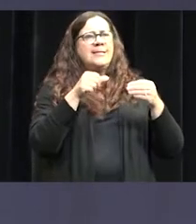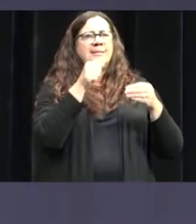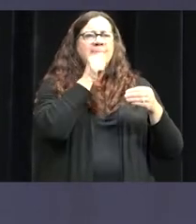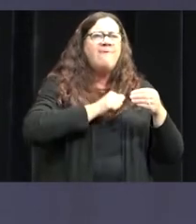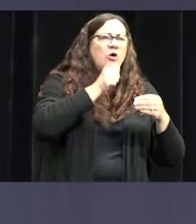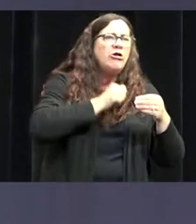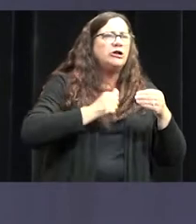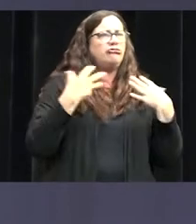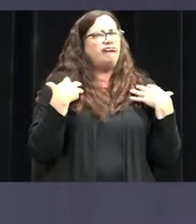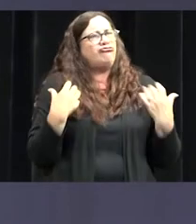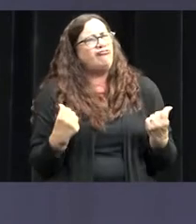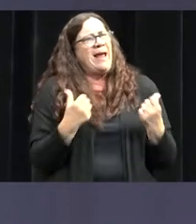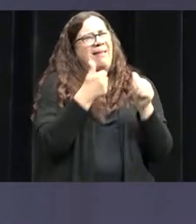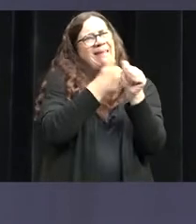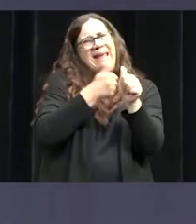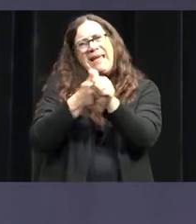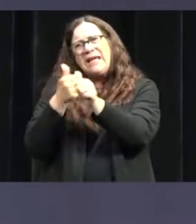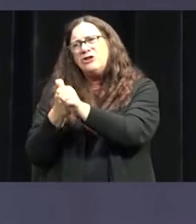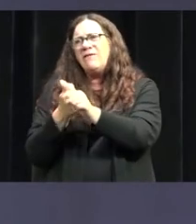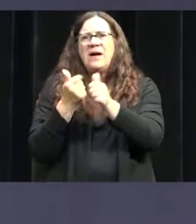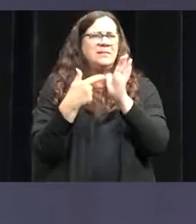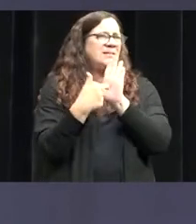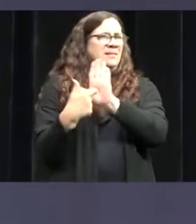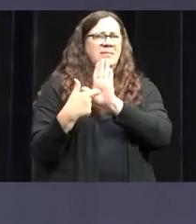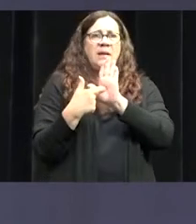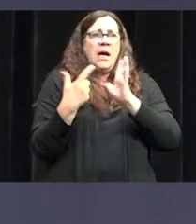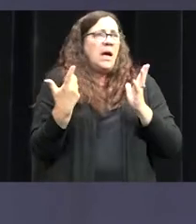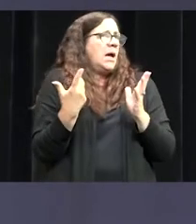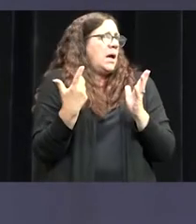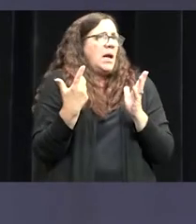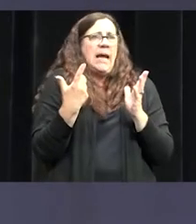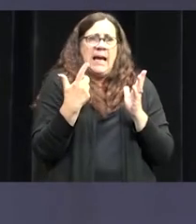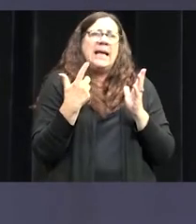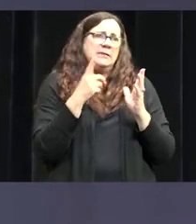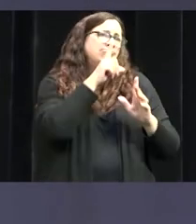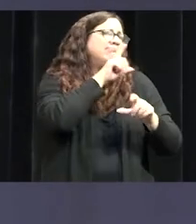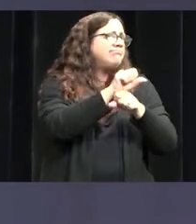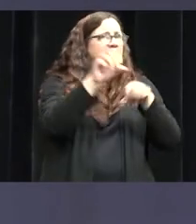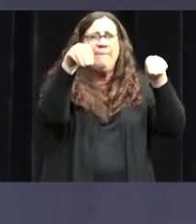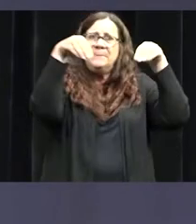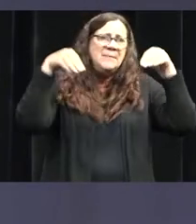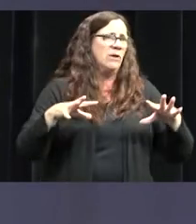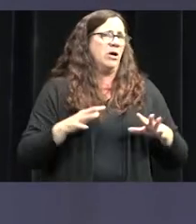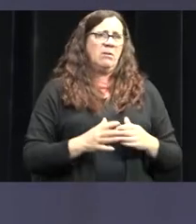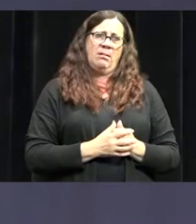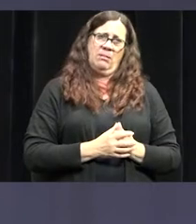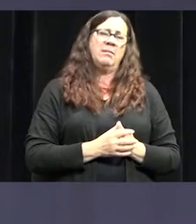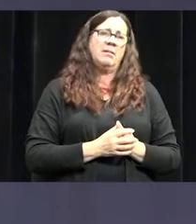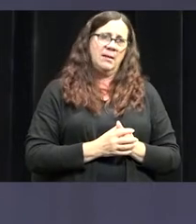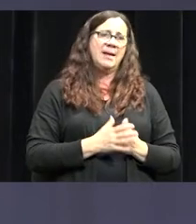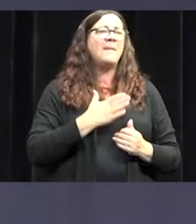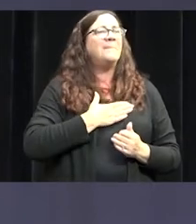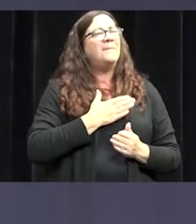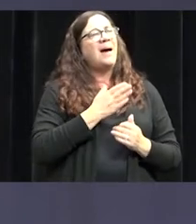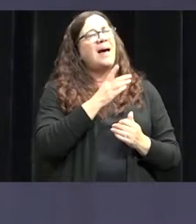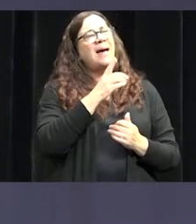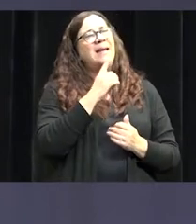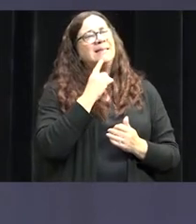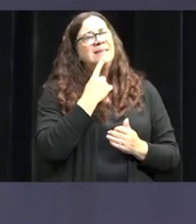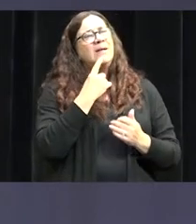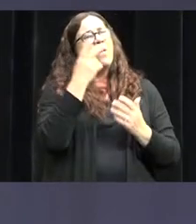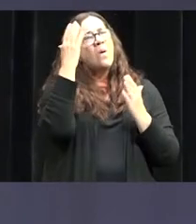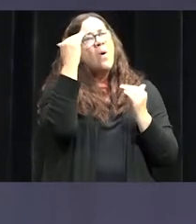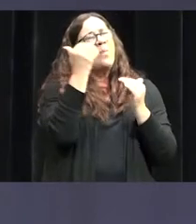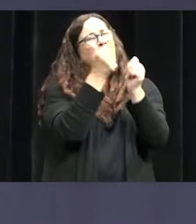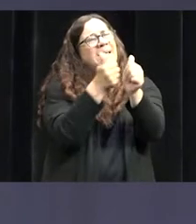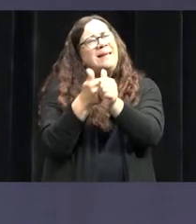us has displayed is nothing short of miraculous it is my sincere hope that each of you uses that strength wherever you